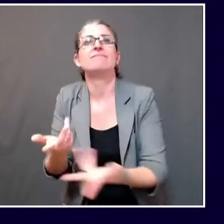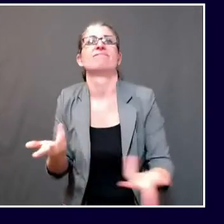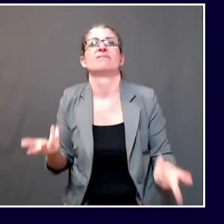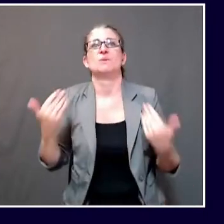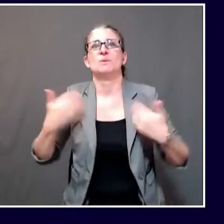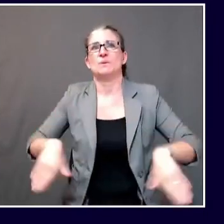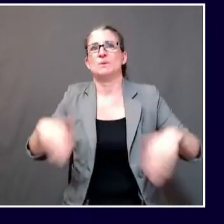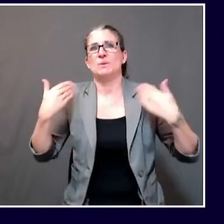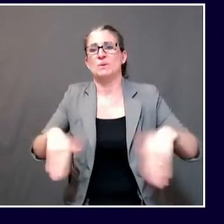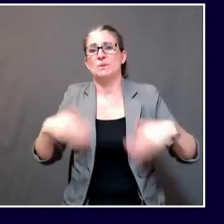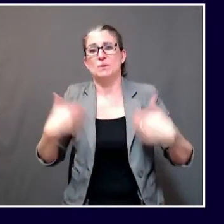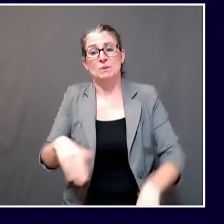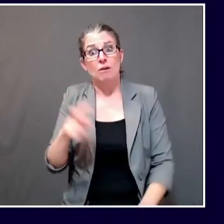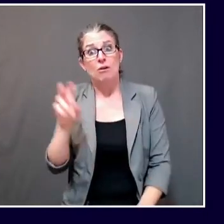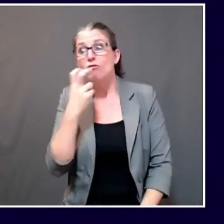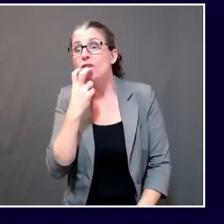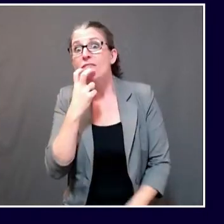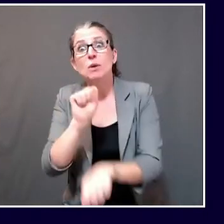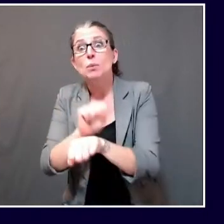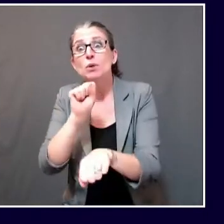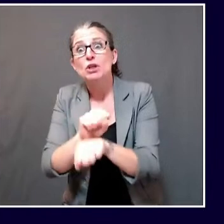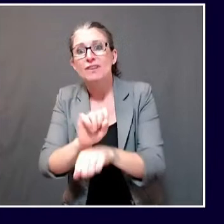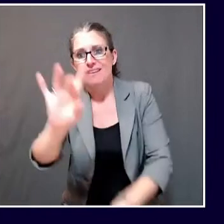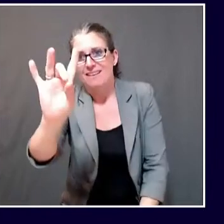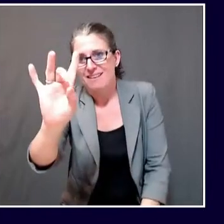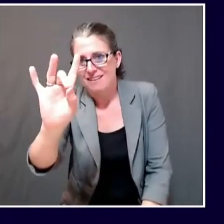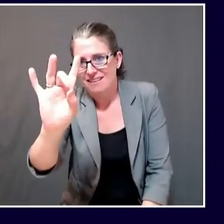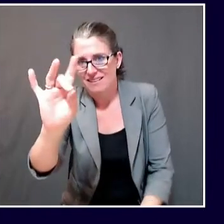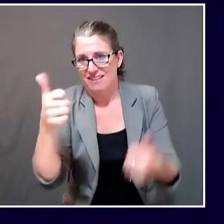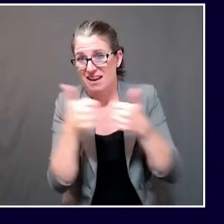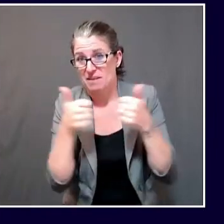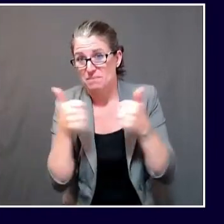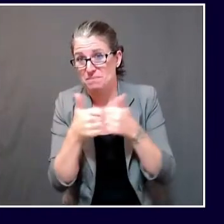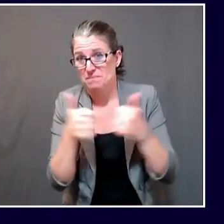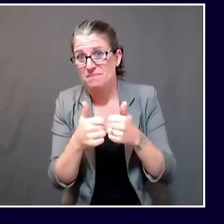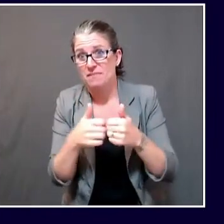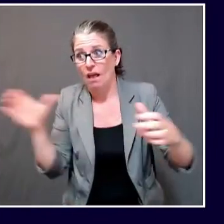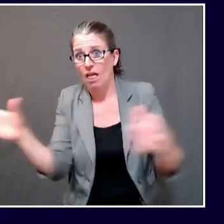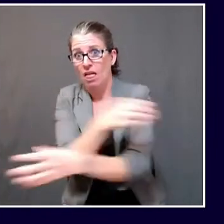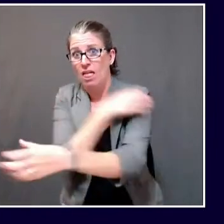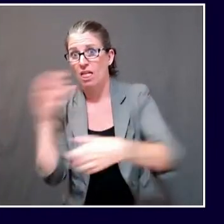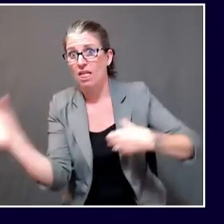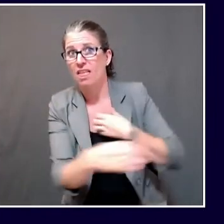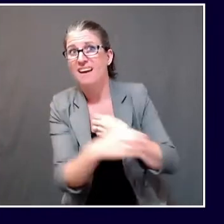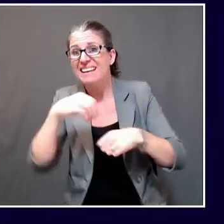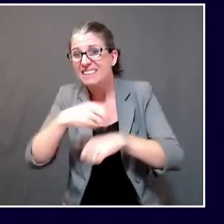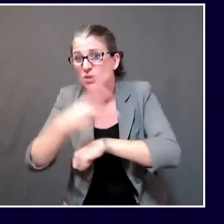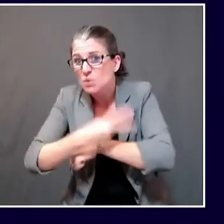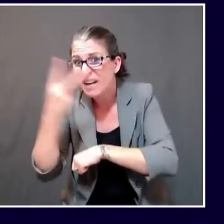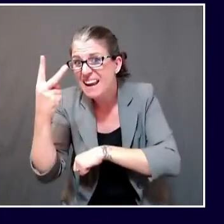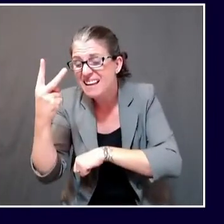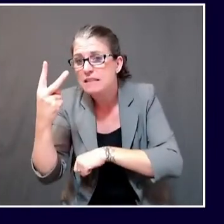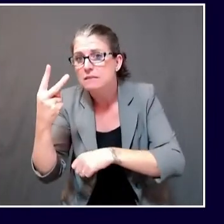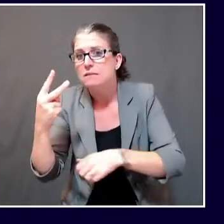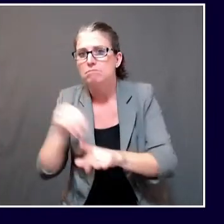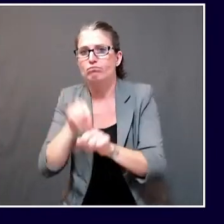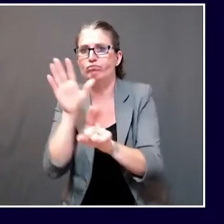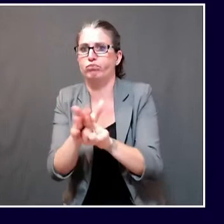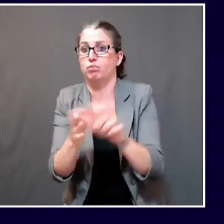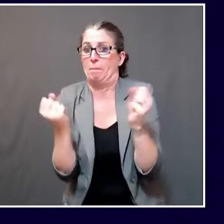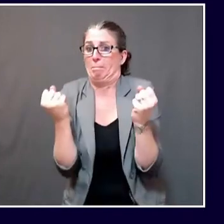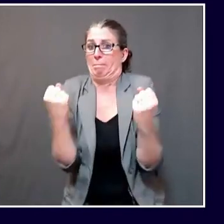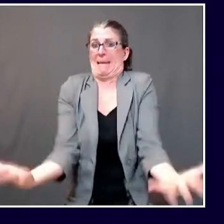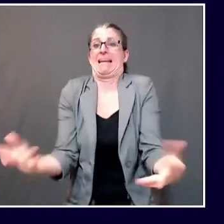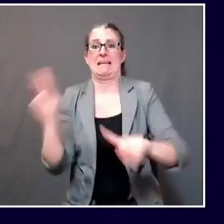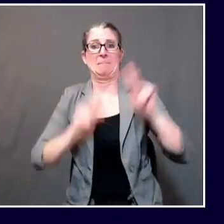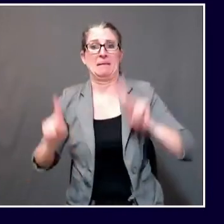games over a 2-day period. I'd like to read out the exact locations and times of those games, and